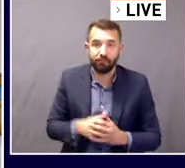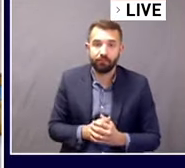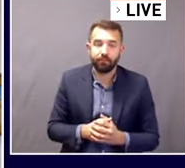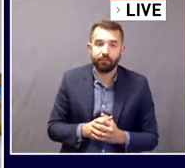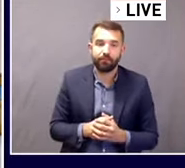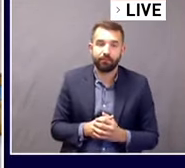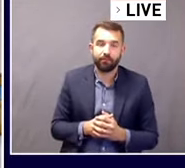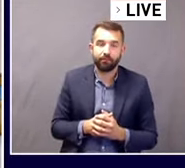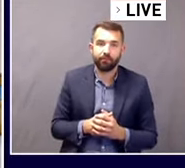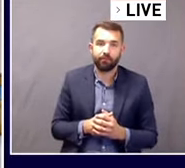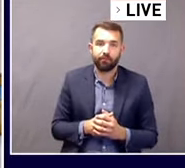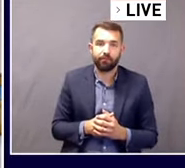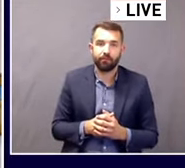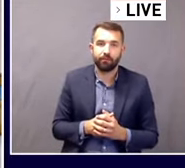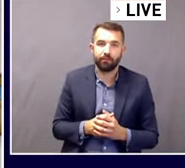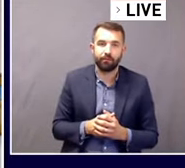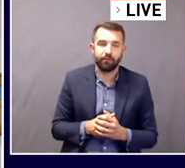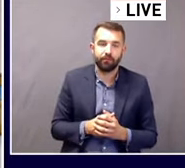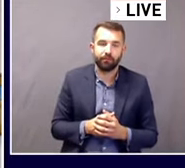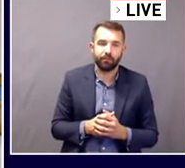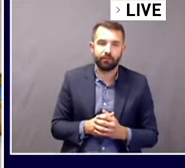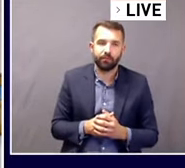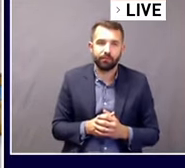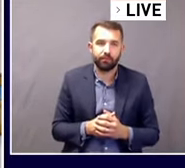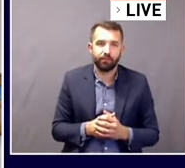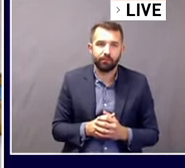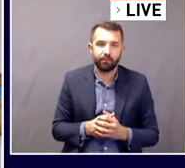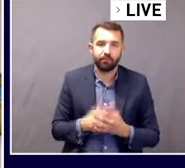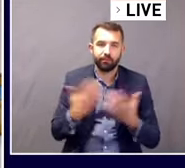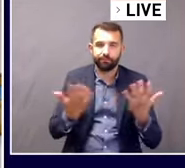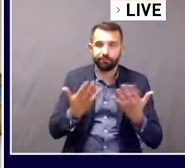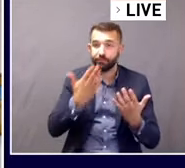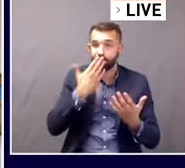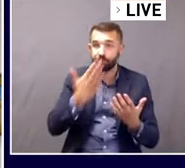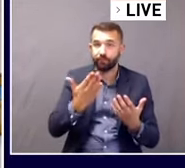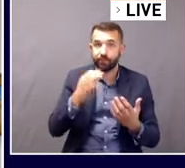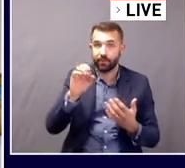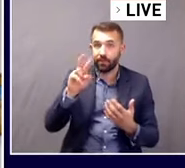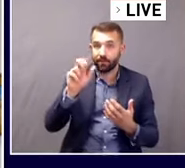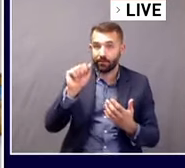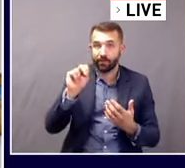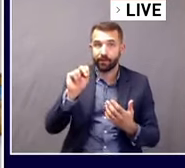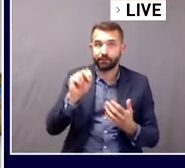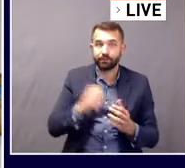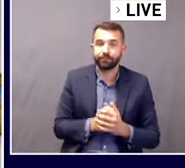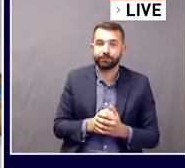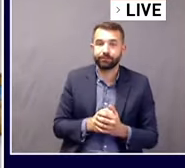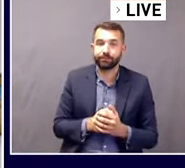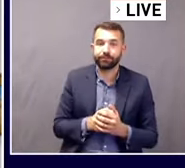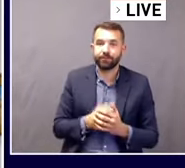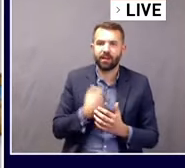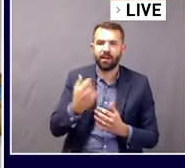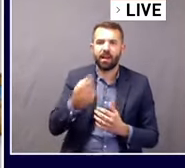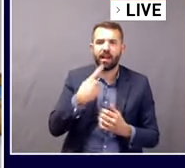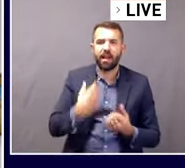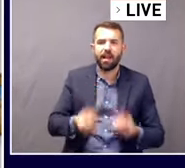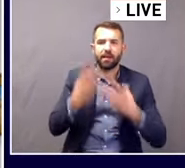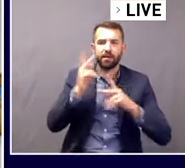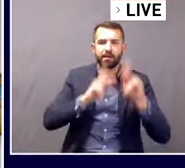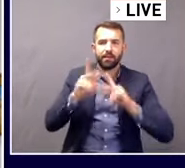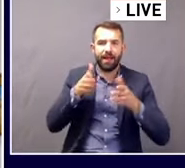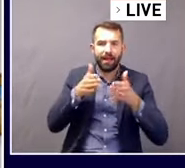desk? Sure, Evan. So let's start with the former question about the limits within office buildings. And it does